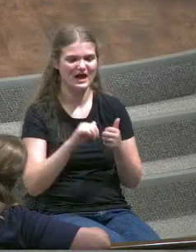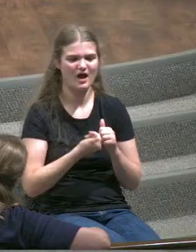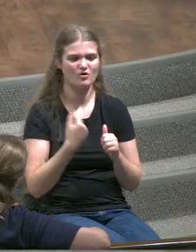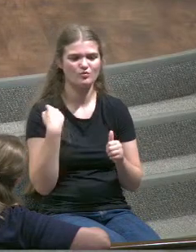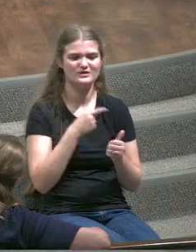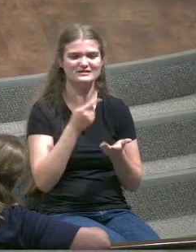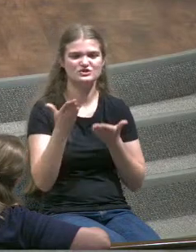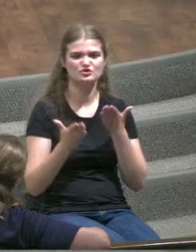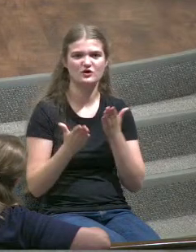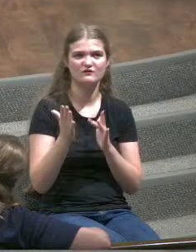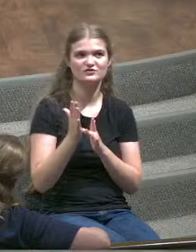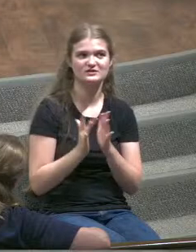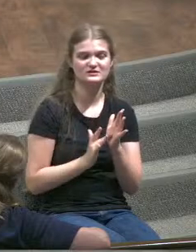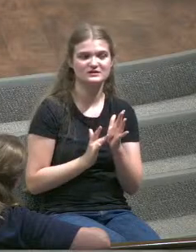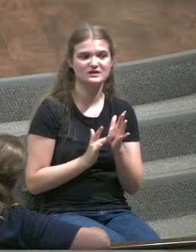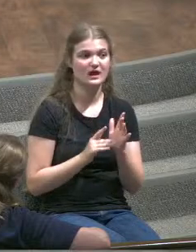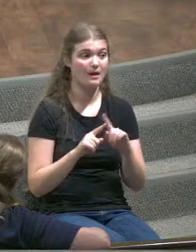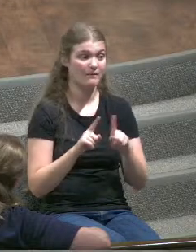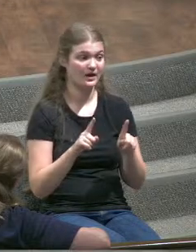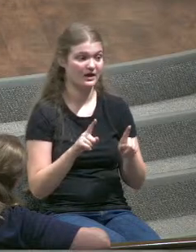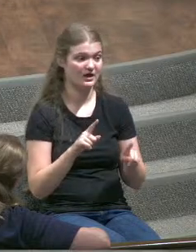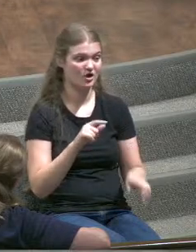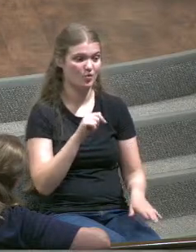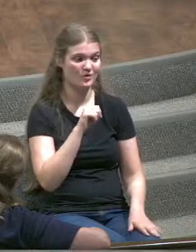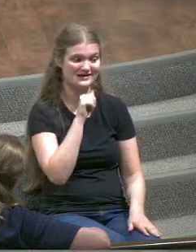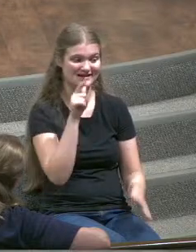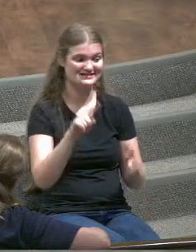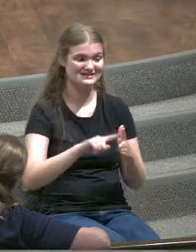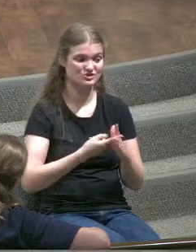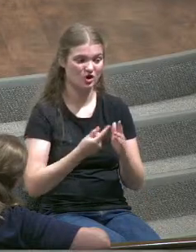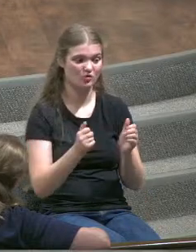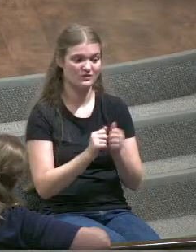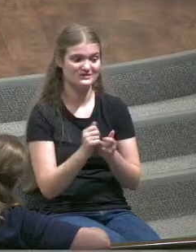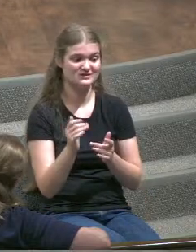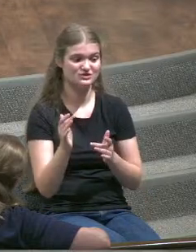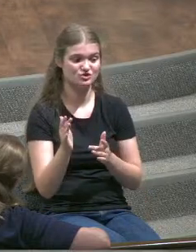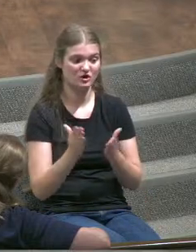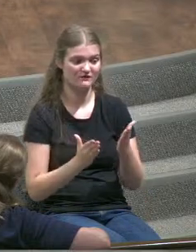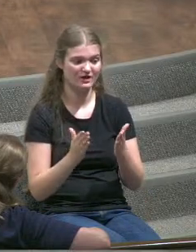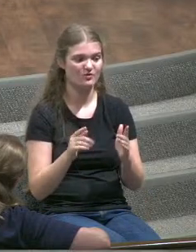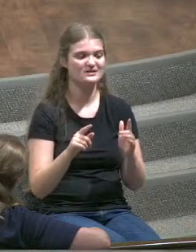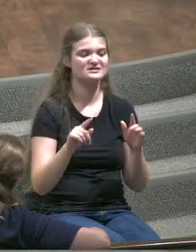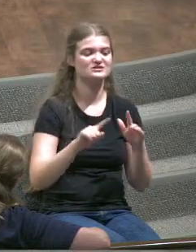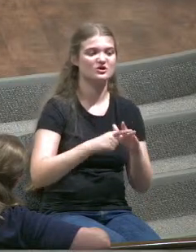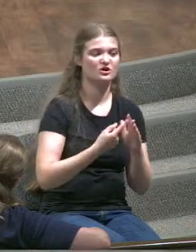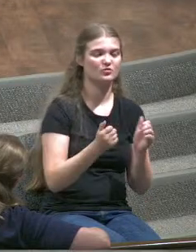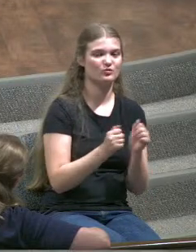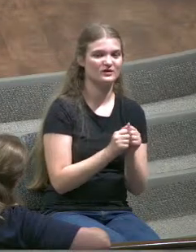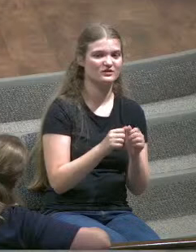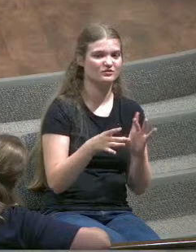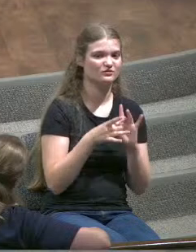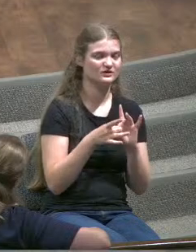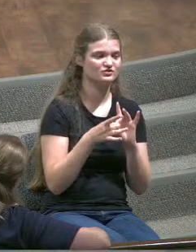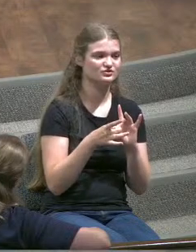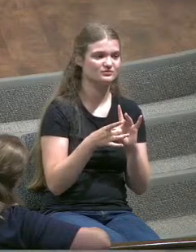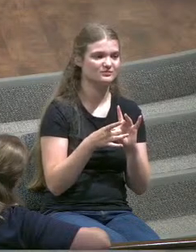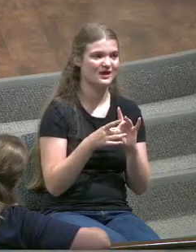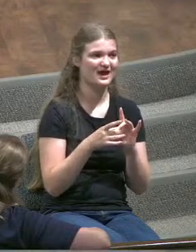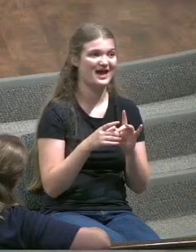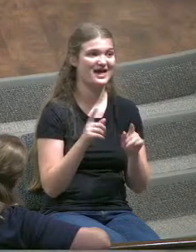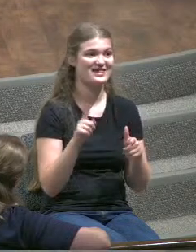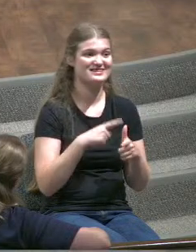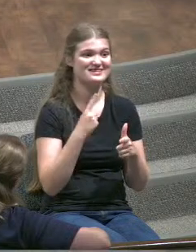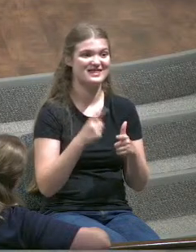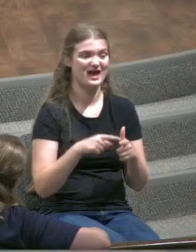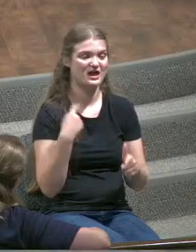you? But it doesn't work the other way around. You first have to have a relationship. Then you look to say, hey,